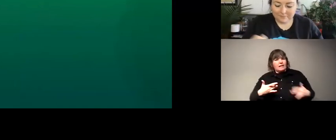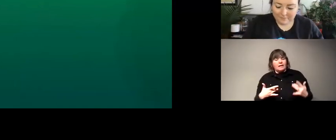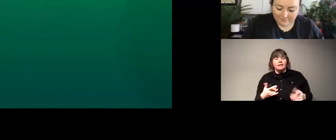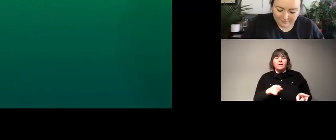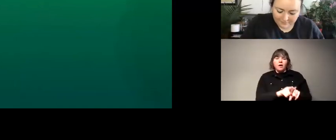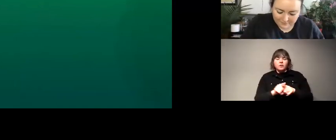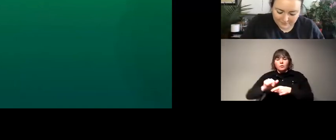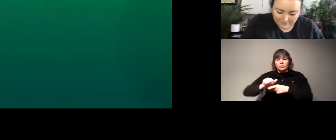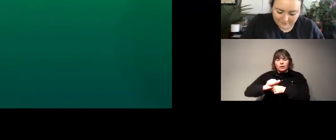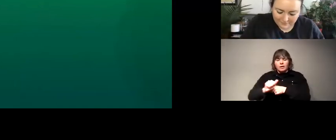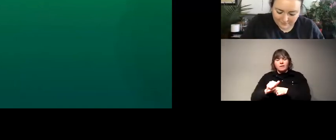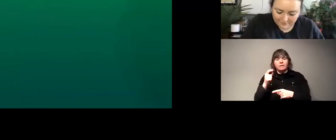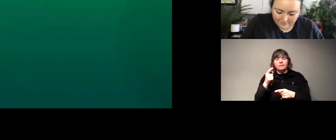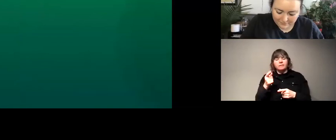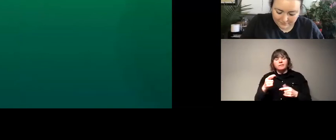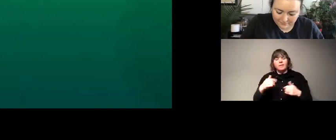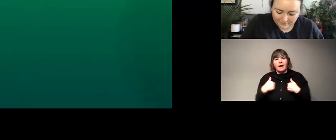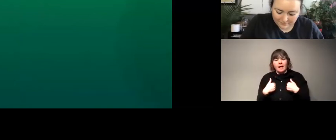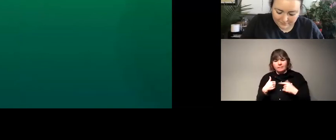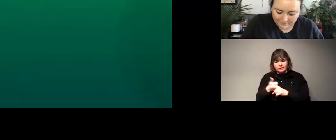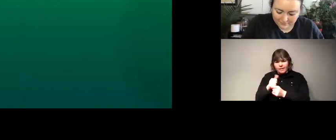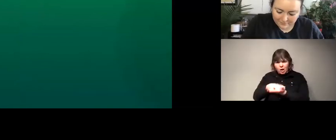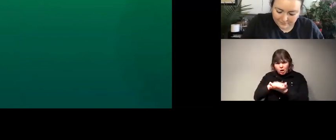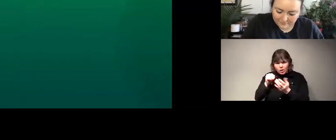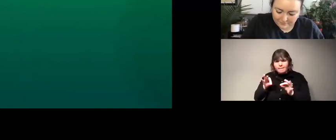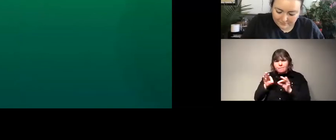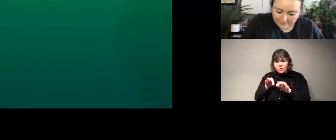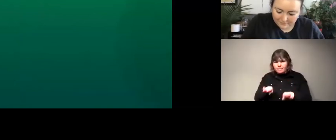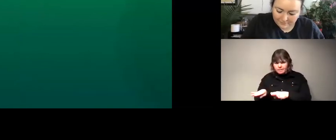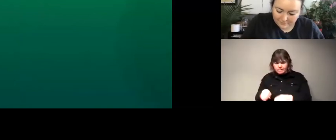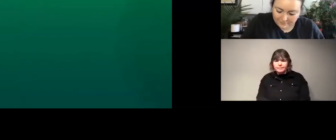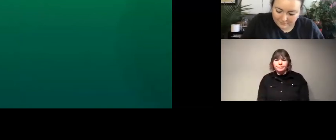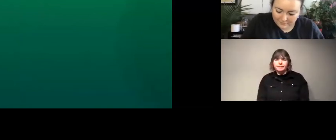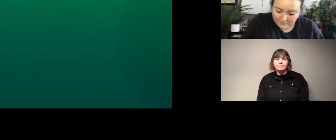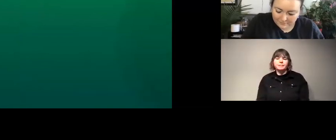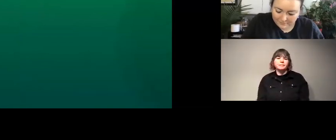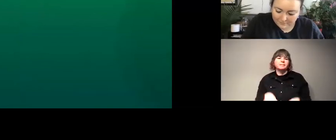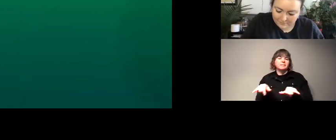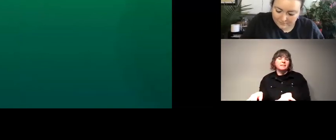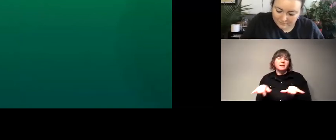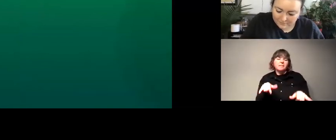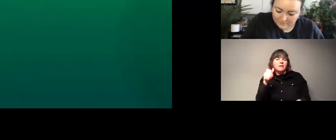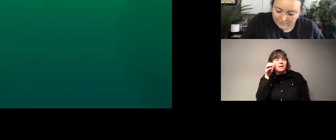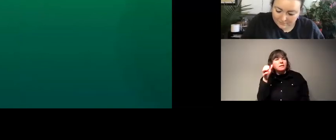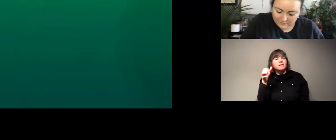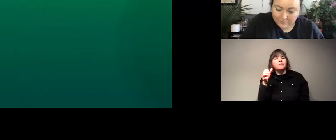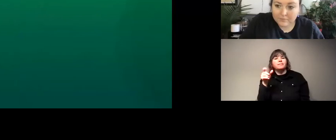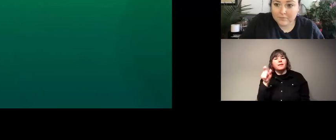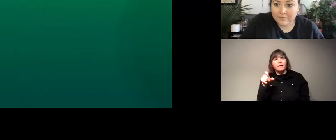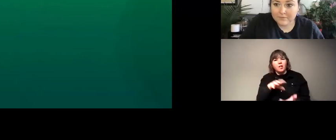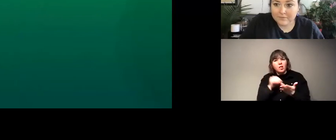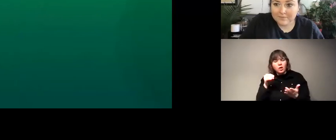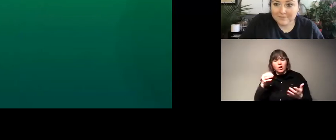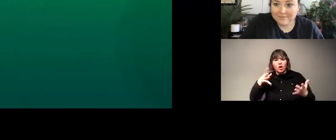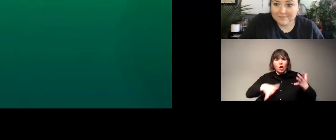do training so that our animals can learn really important behaviors. Just like how, say, we have to learn to put on our